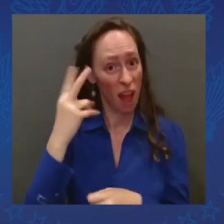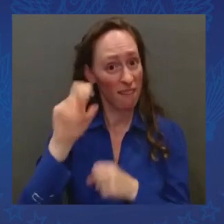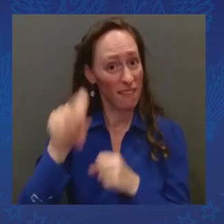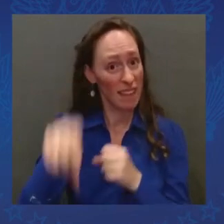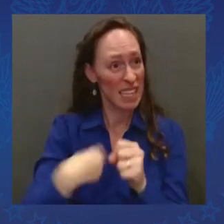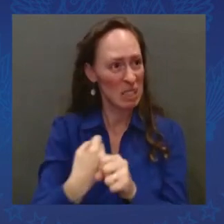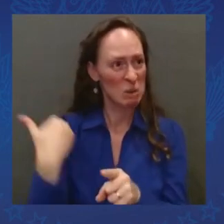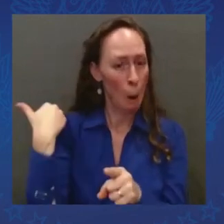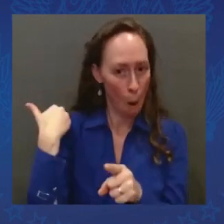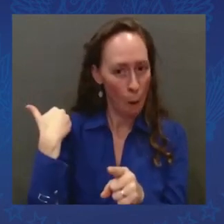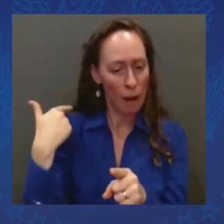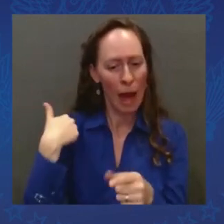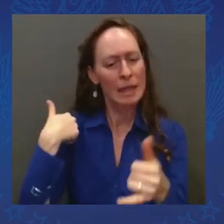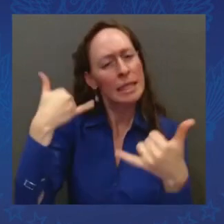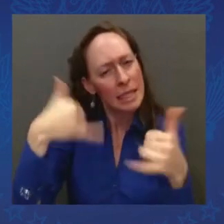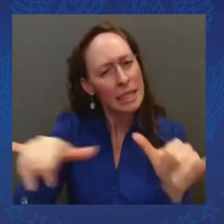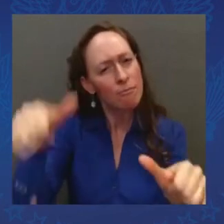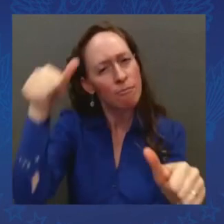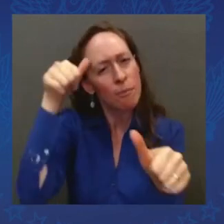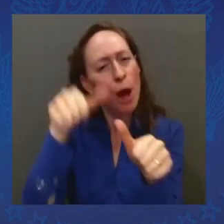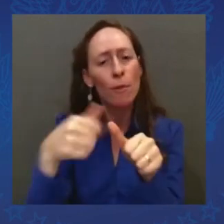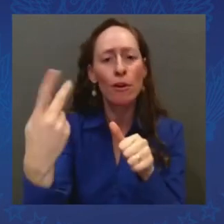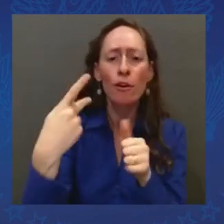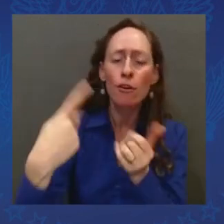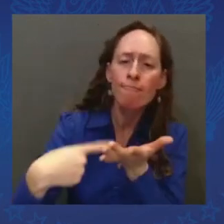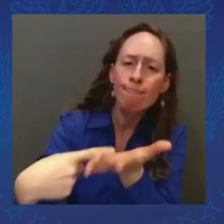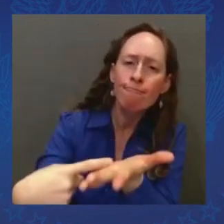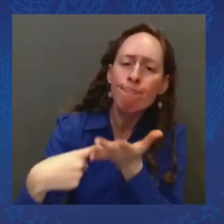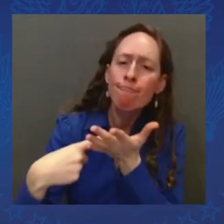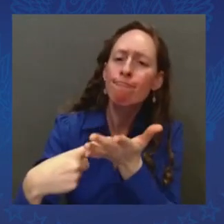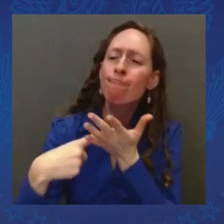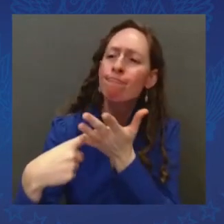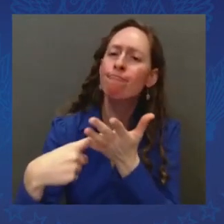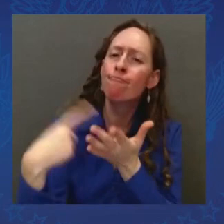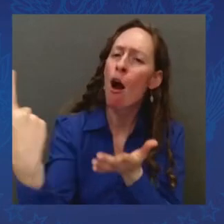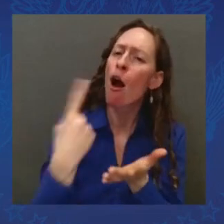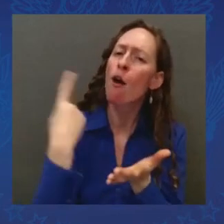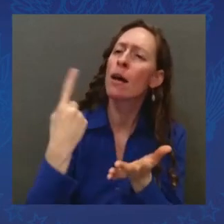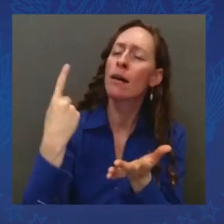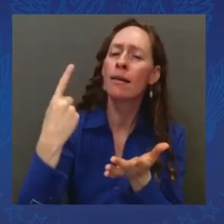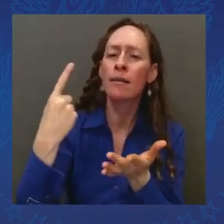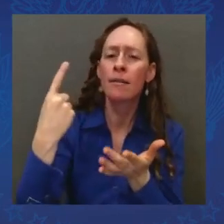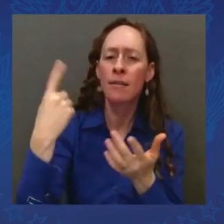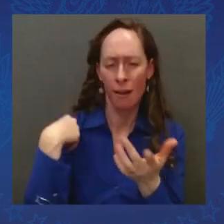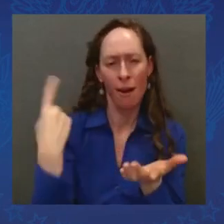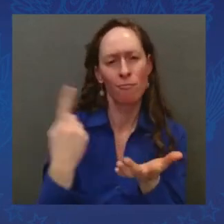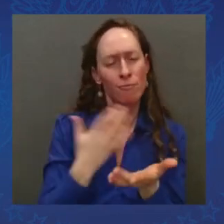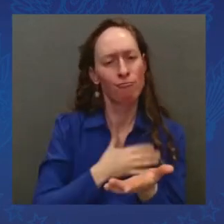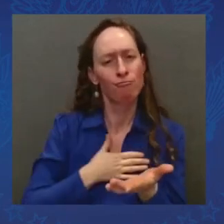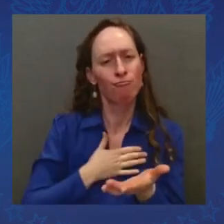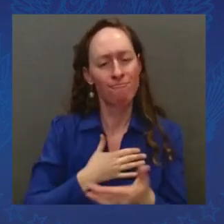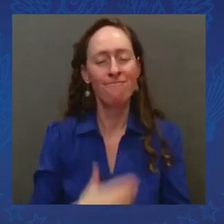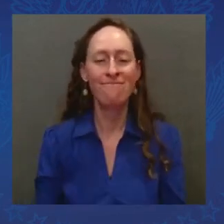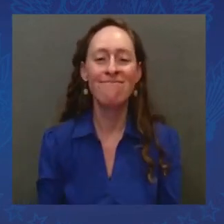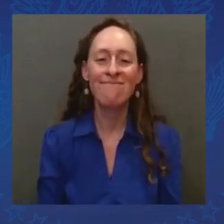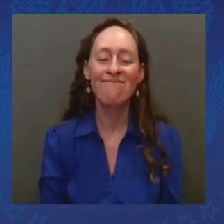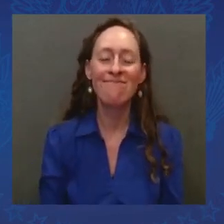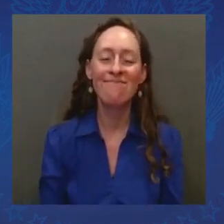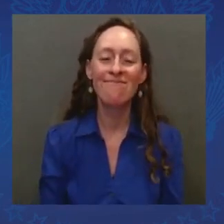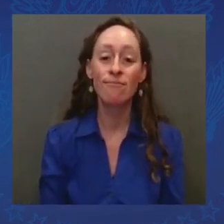lot of thoughts. Last time we met in Bali, you said it was a year and a day